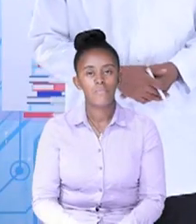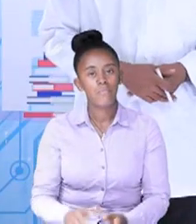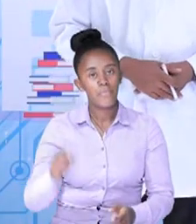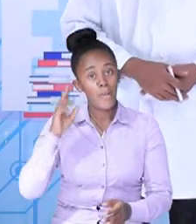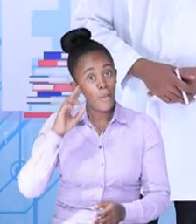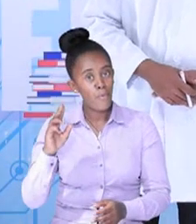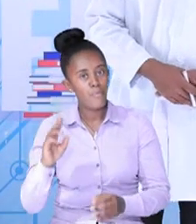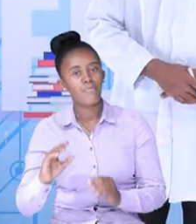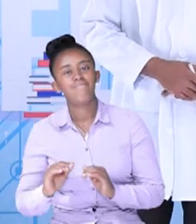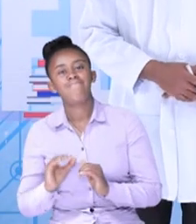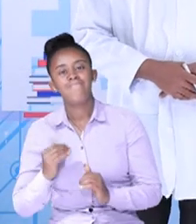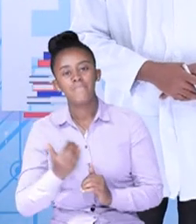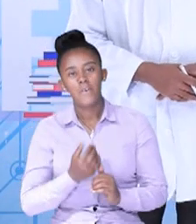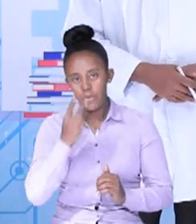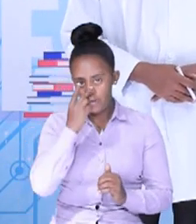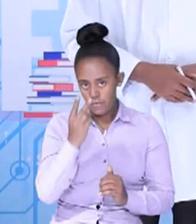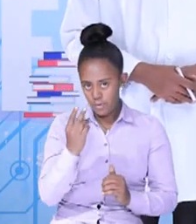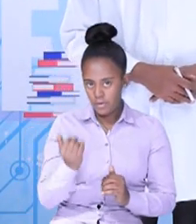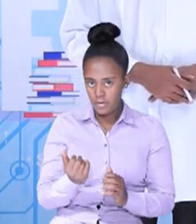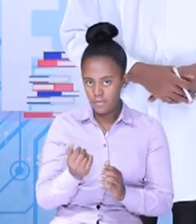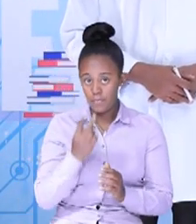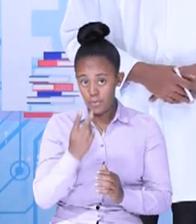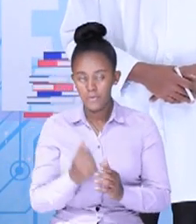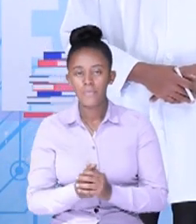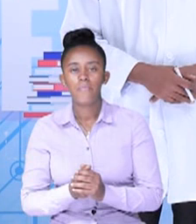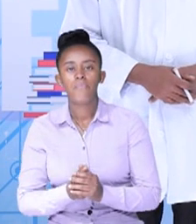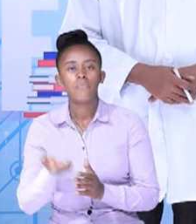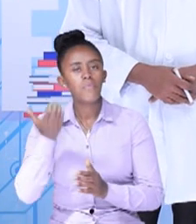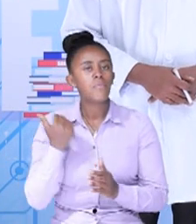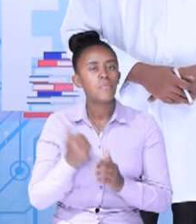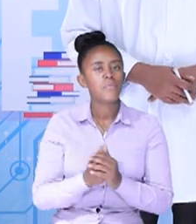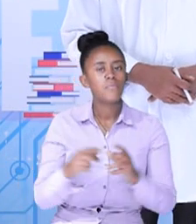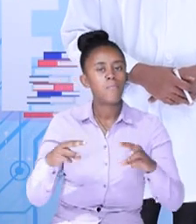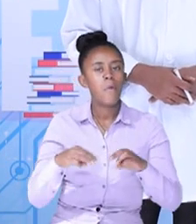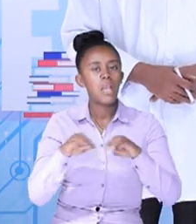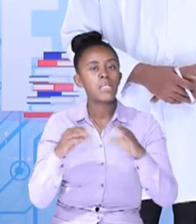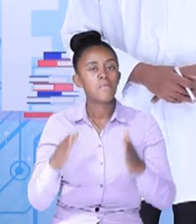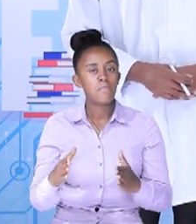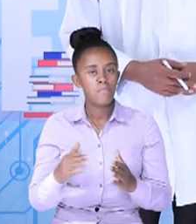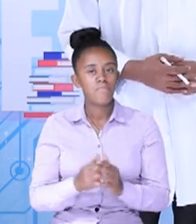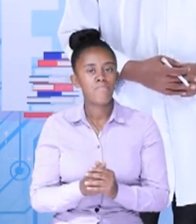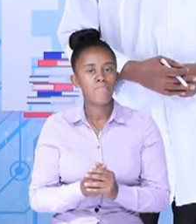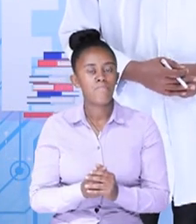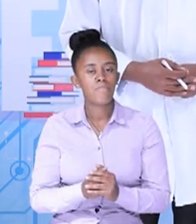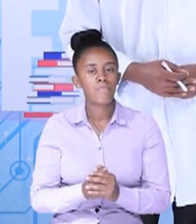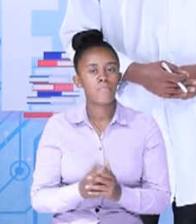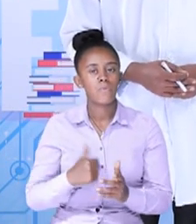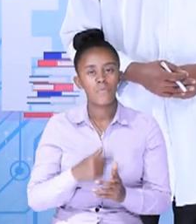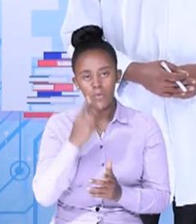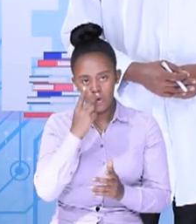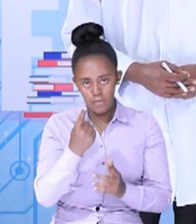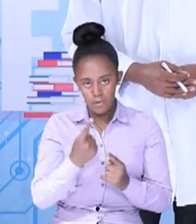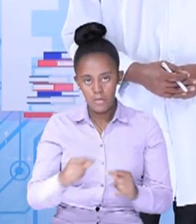Hello, our viewers. Previously, we have tried to see about magnetism. So we have tried to